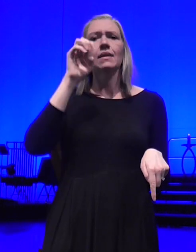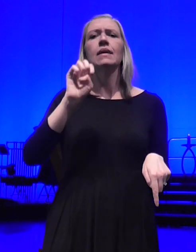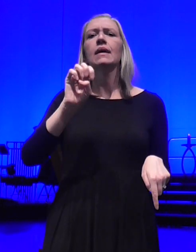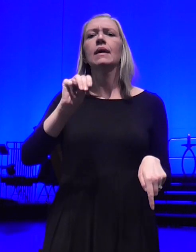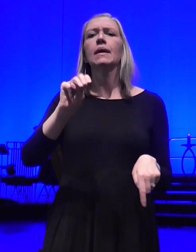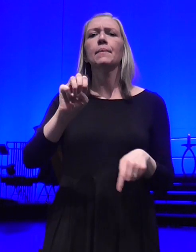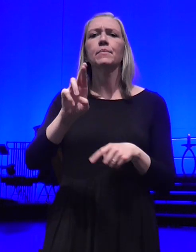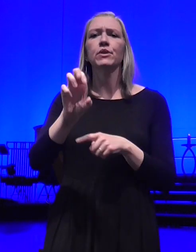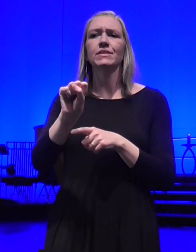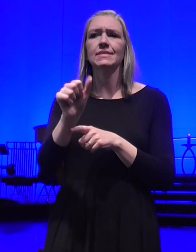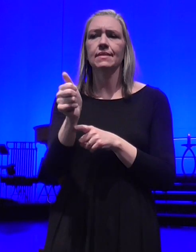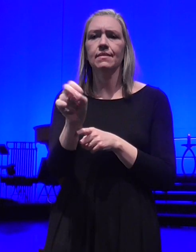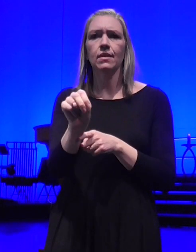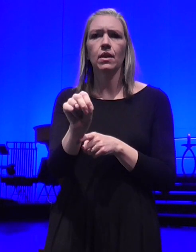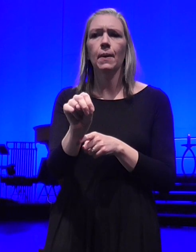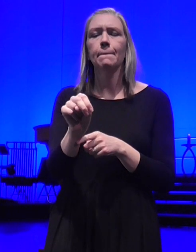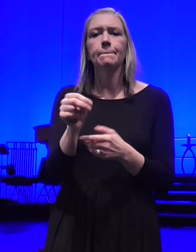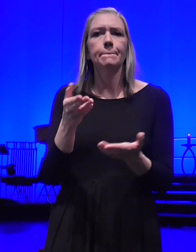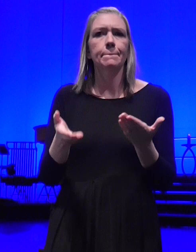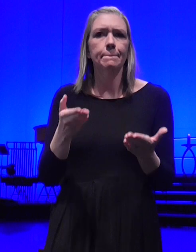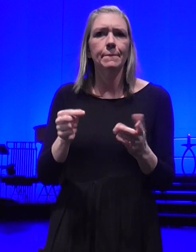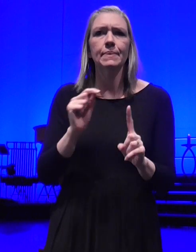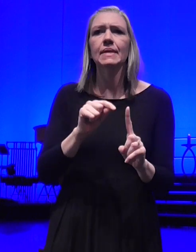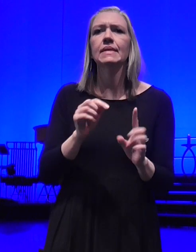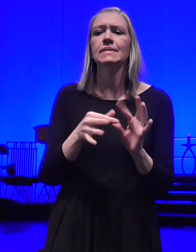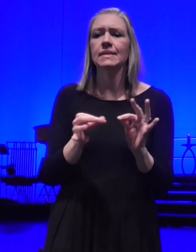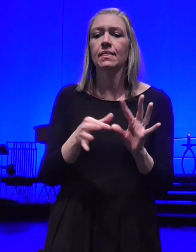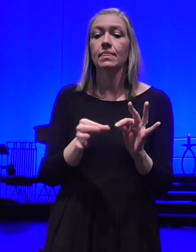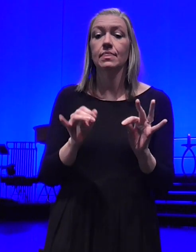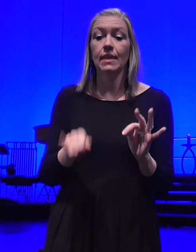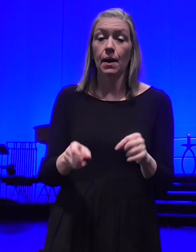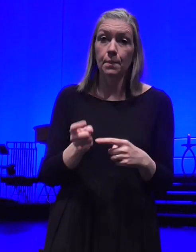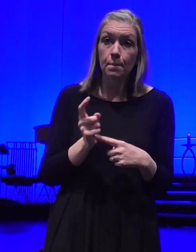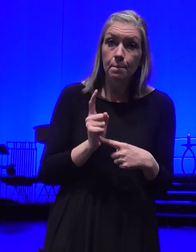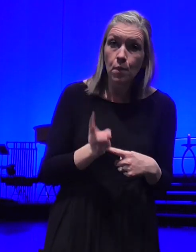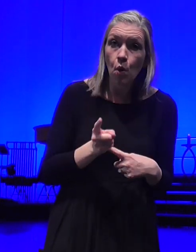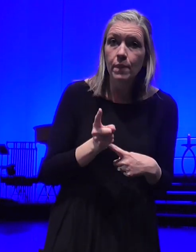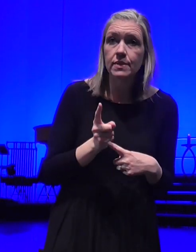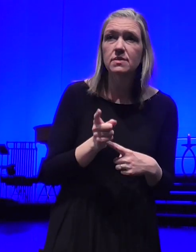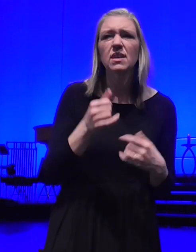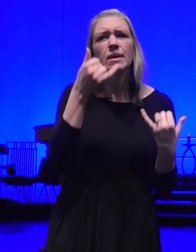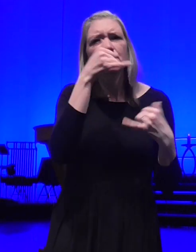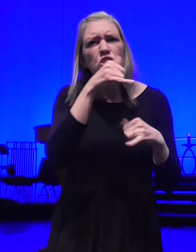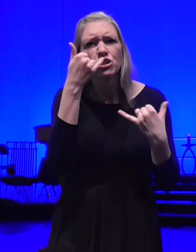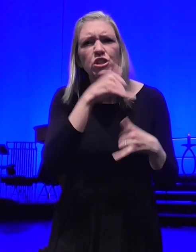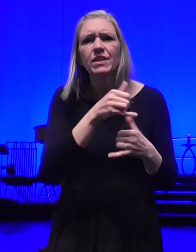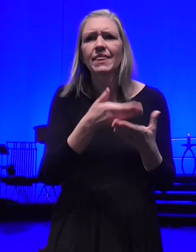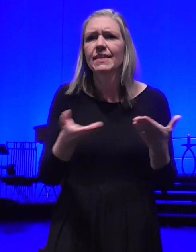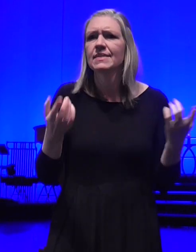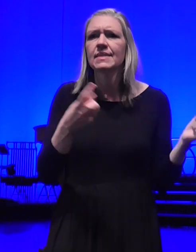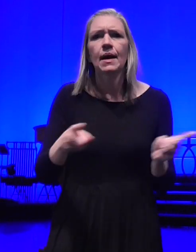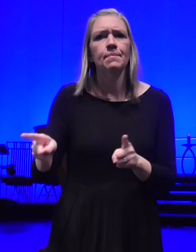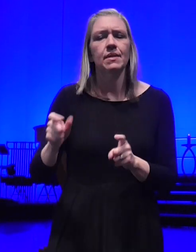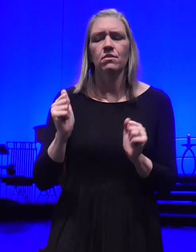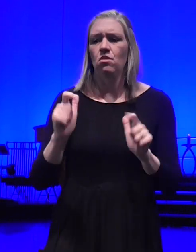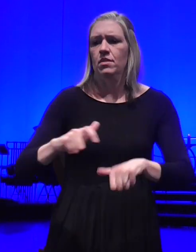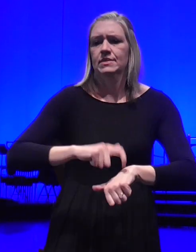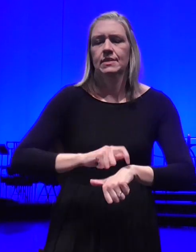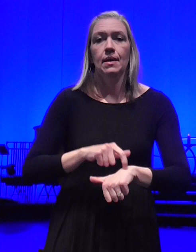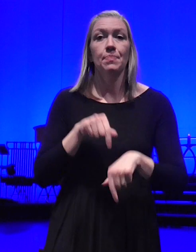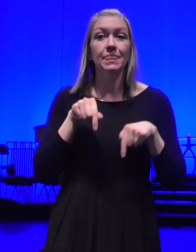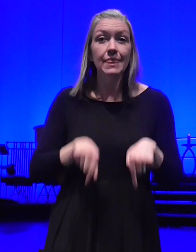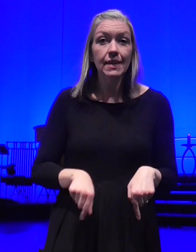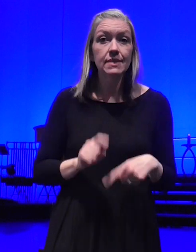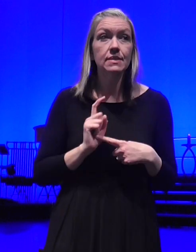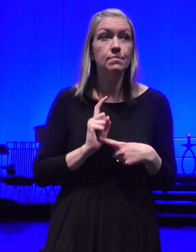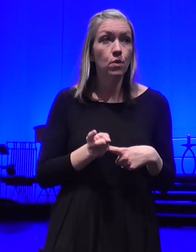Emerson might have said, the moment. Absurdities happen all the time. Live in this moment. Be in